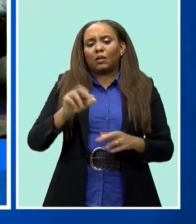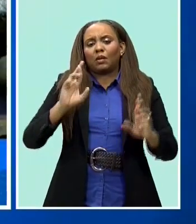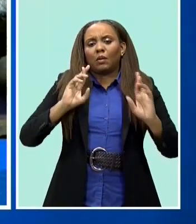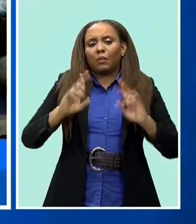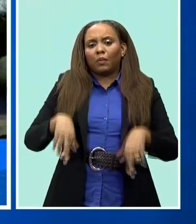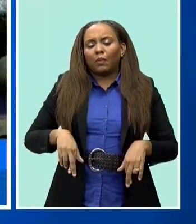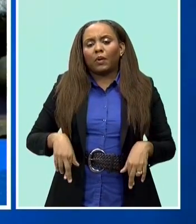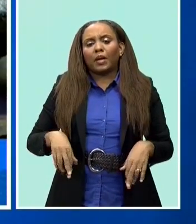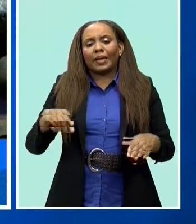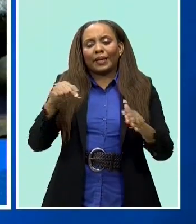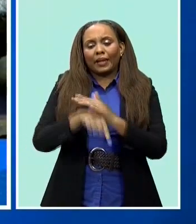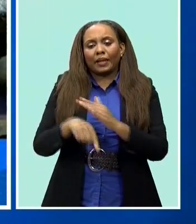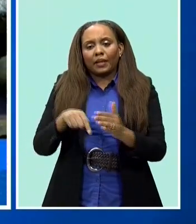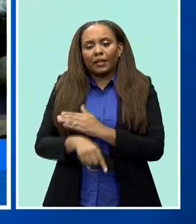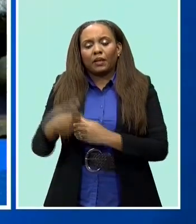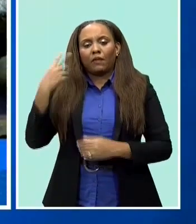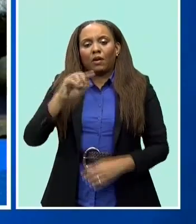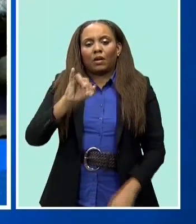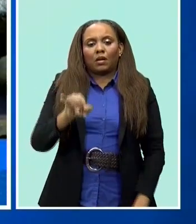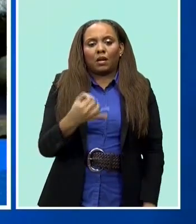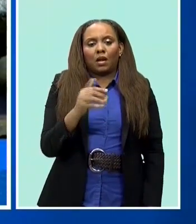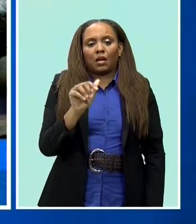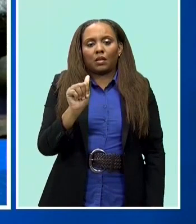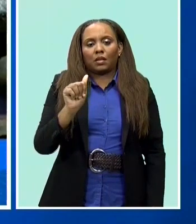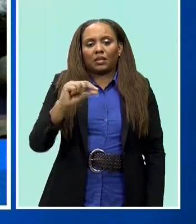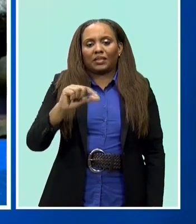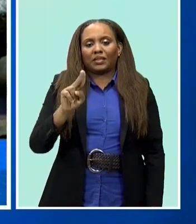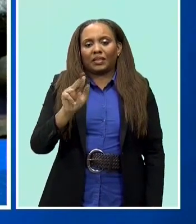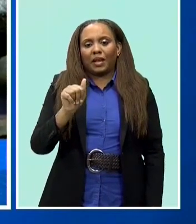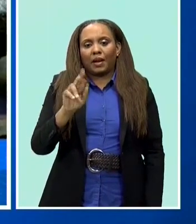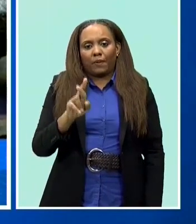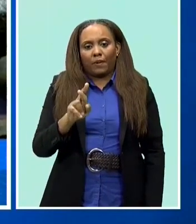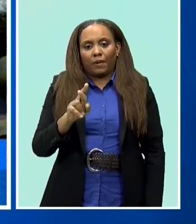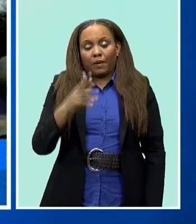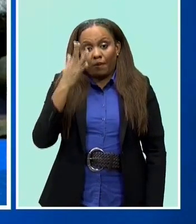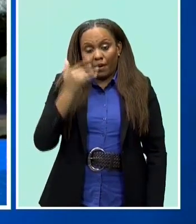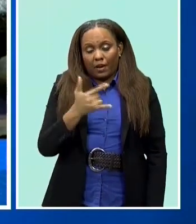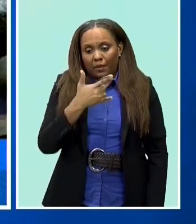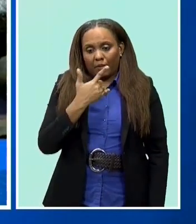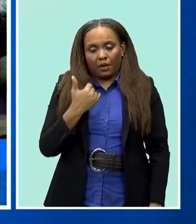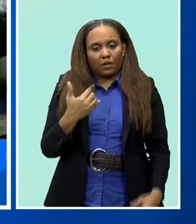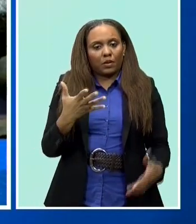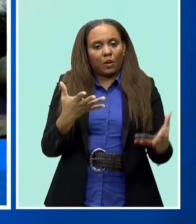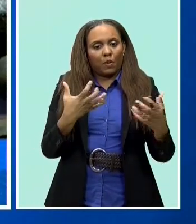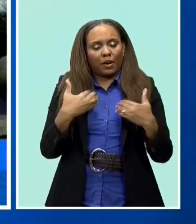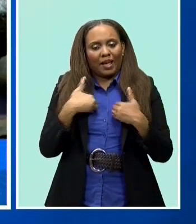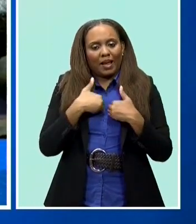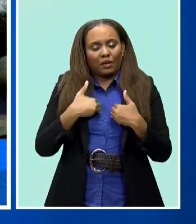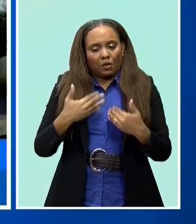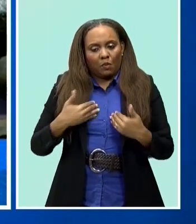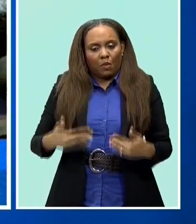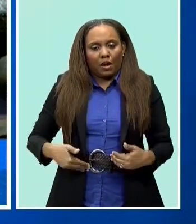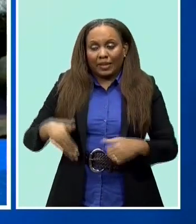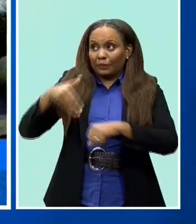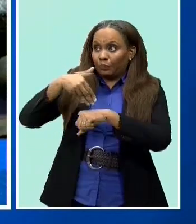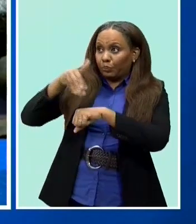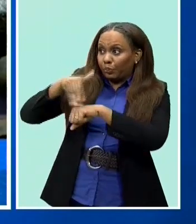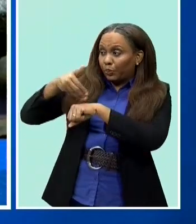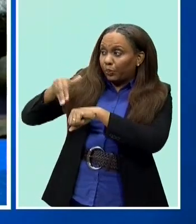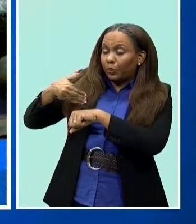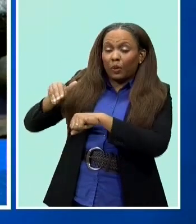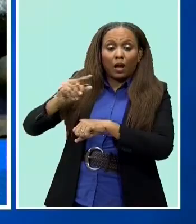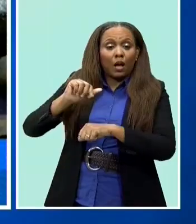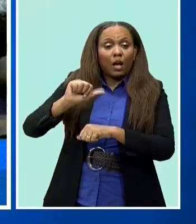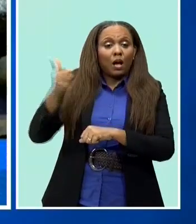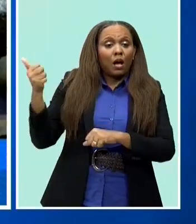jaguars each year for the unlawful purpose of trophy killing and export of body parts. He said the Ghana Wildlife Commission is a small but mighty